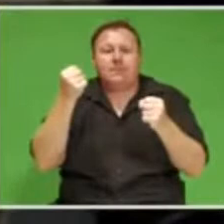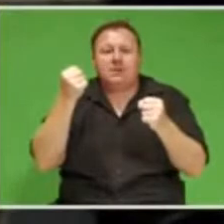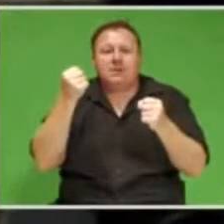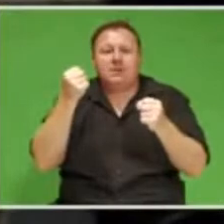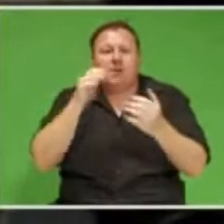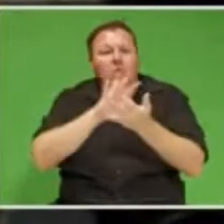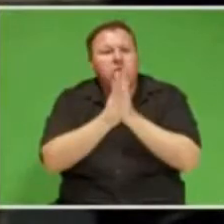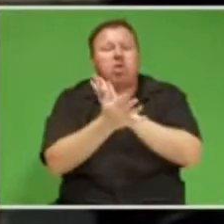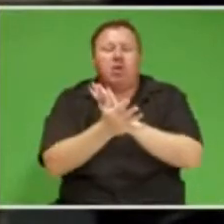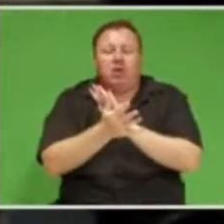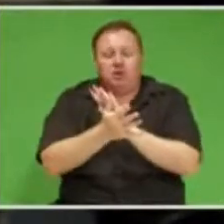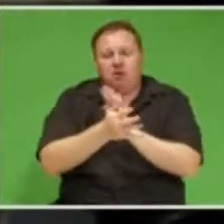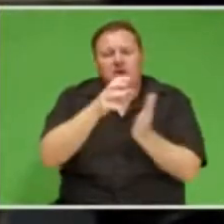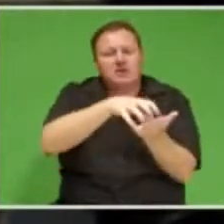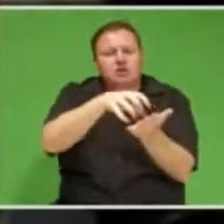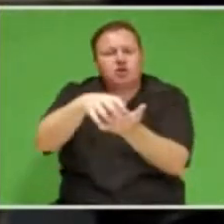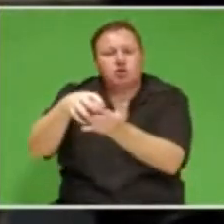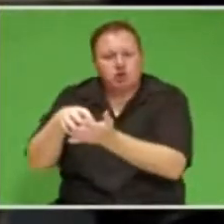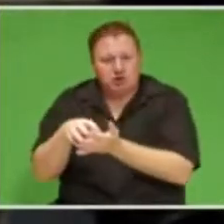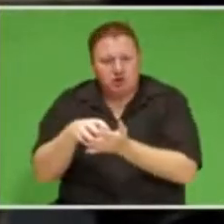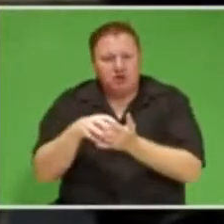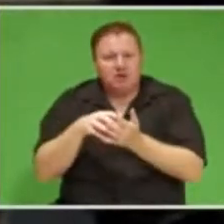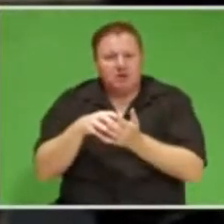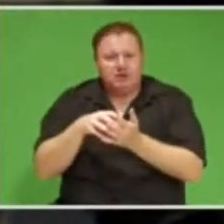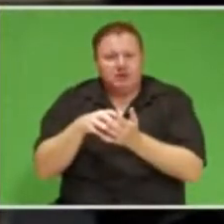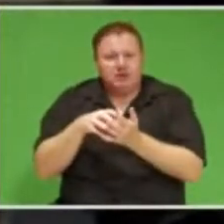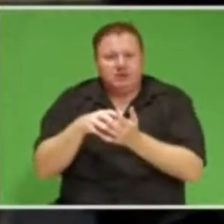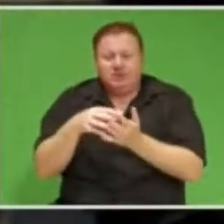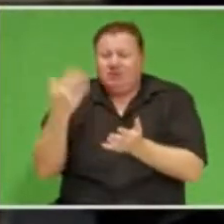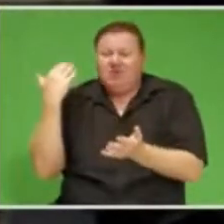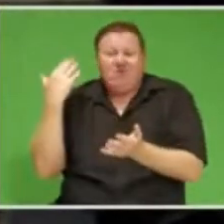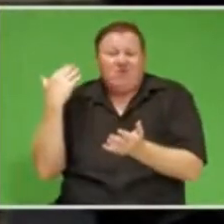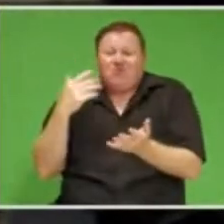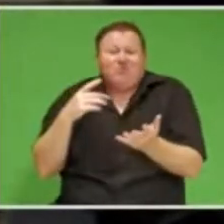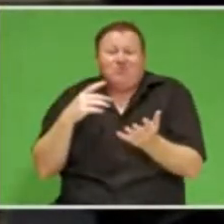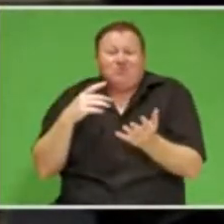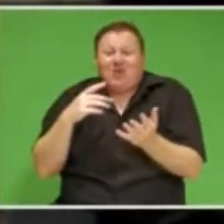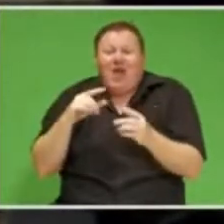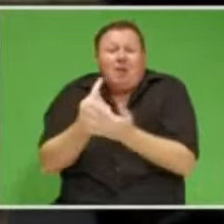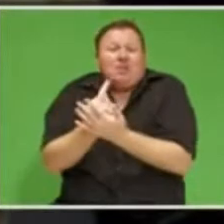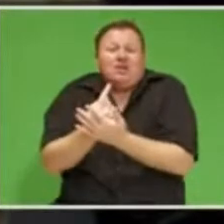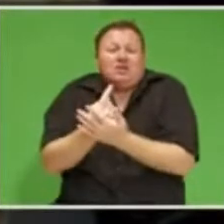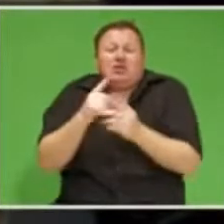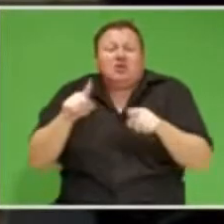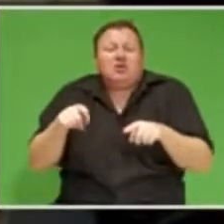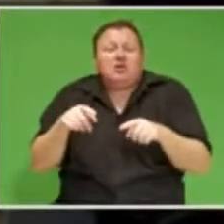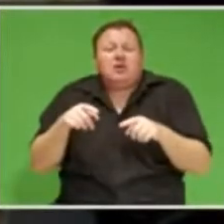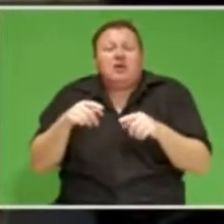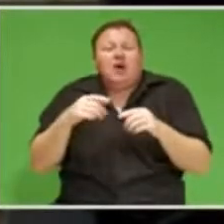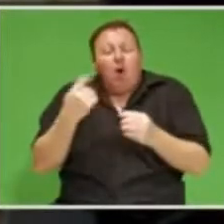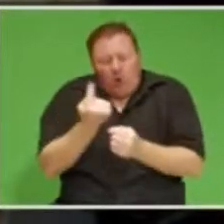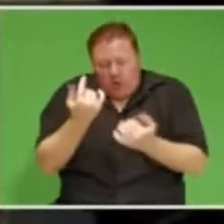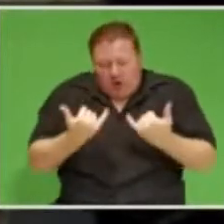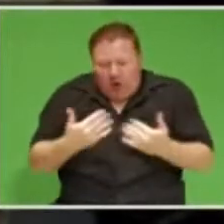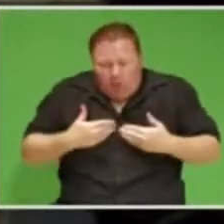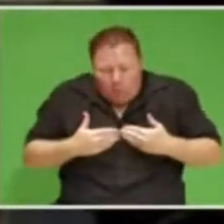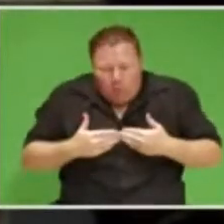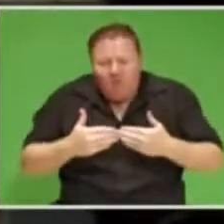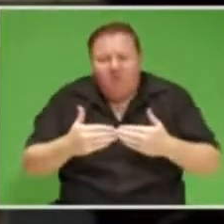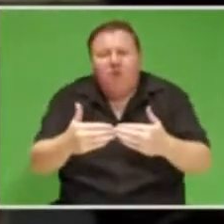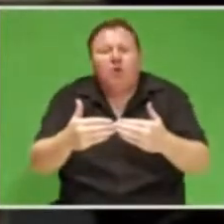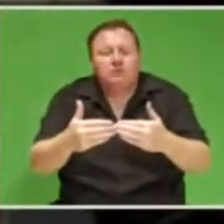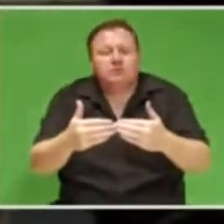we can do is to fix the problem today, to keep the lights on tomorrow and